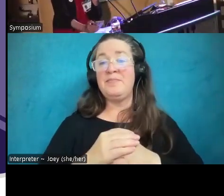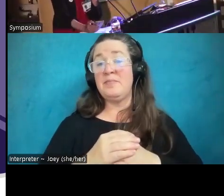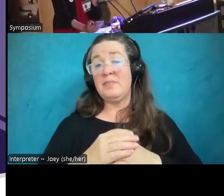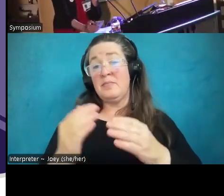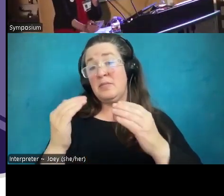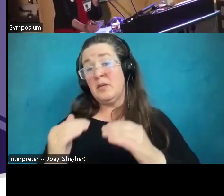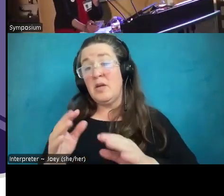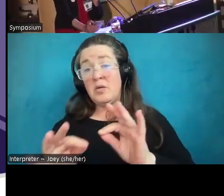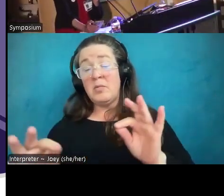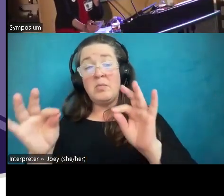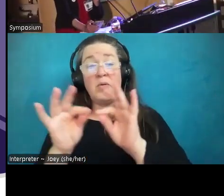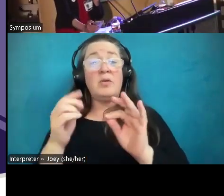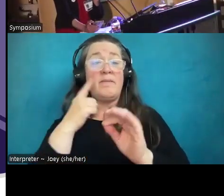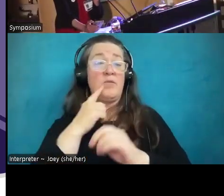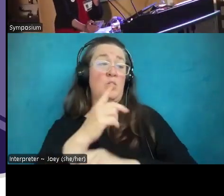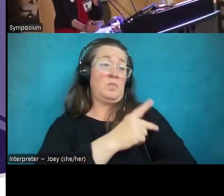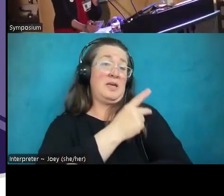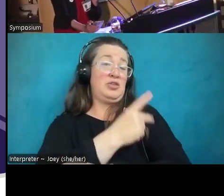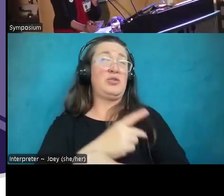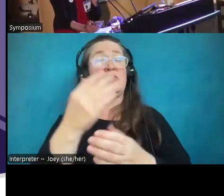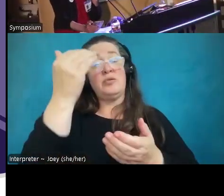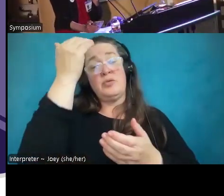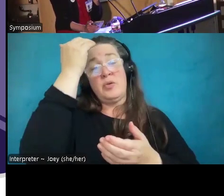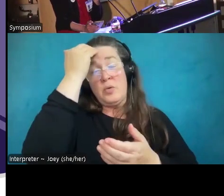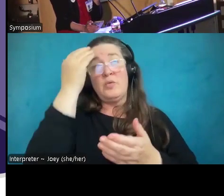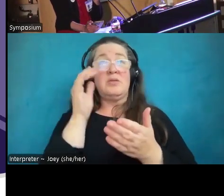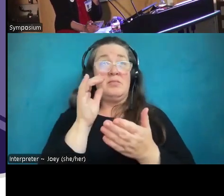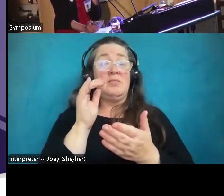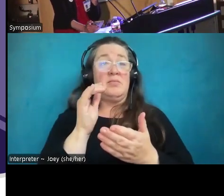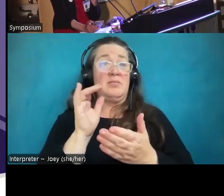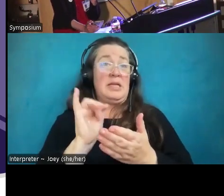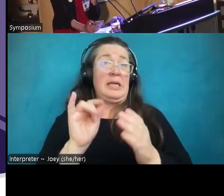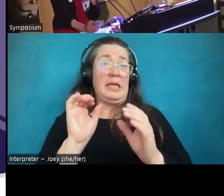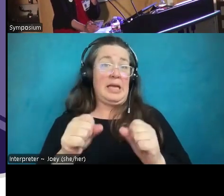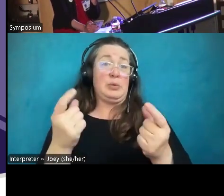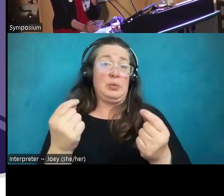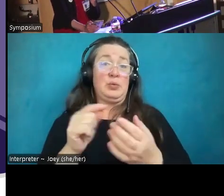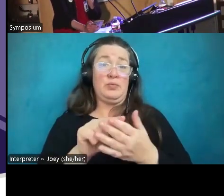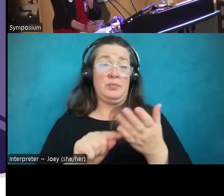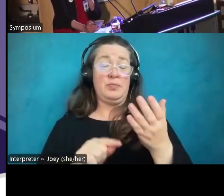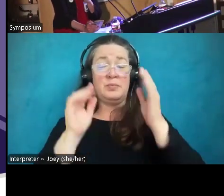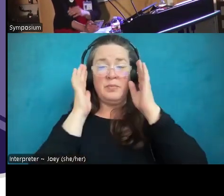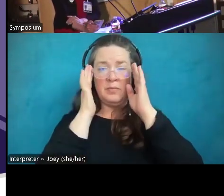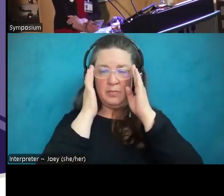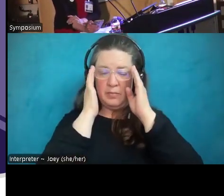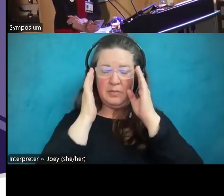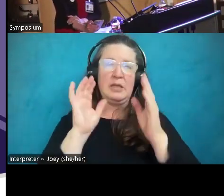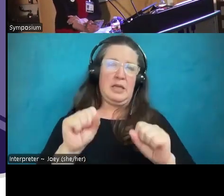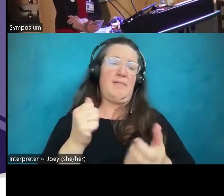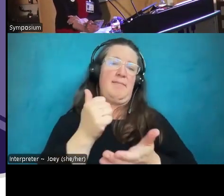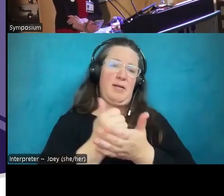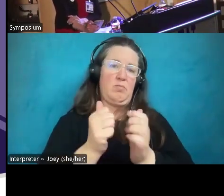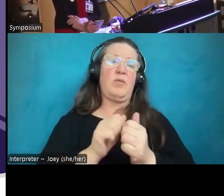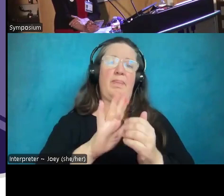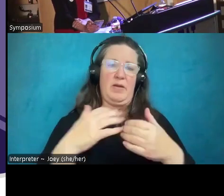are available to them and that the approach can be customized, which can be so integral to their recovery.